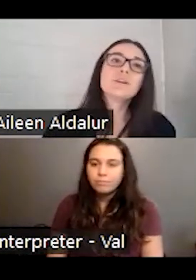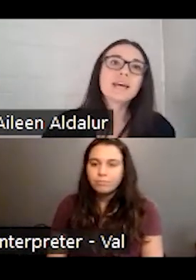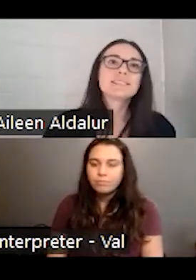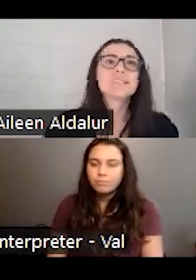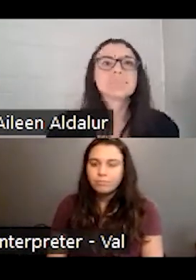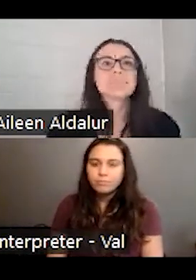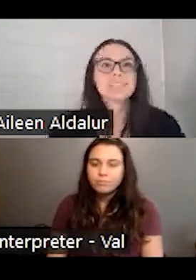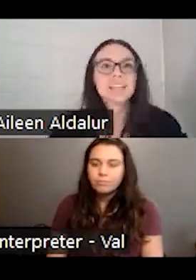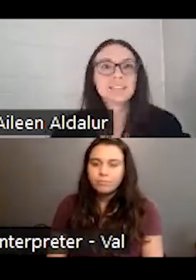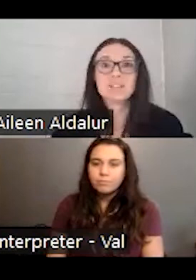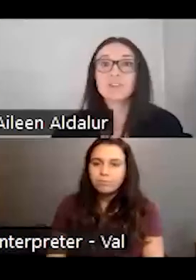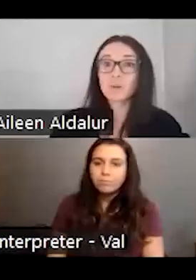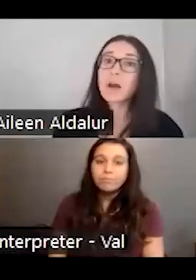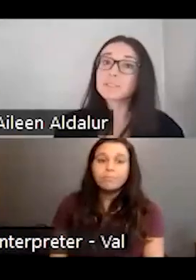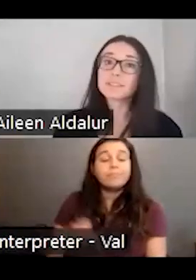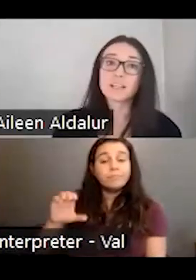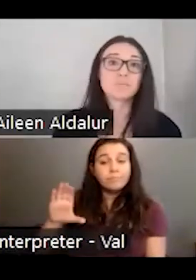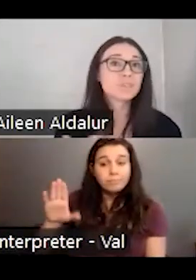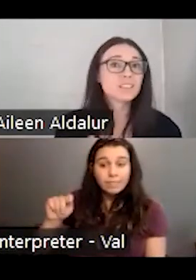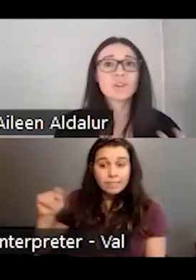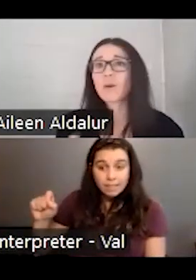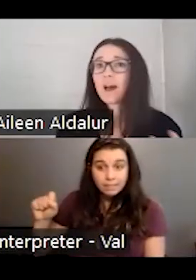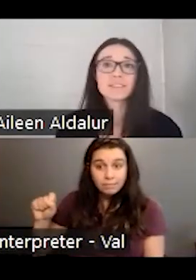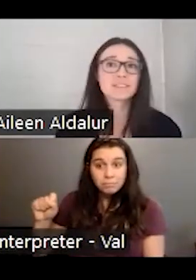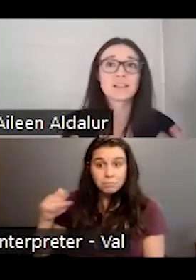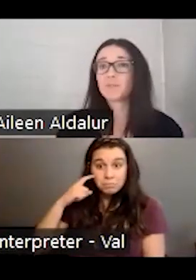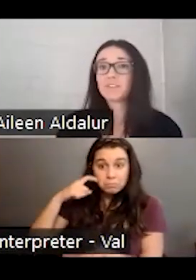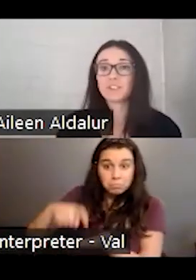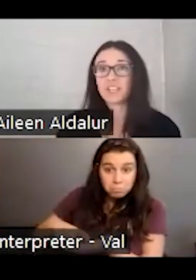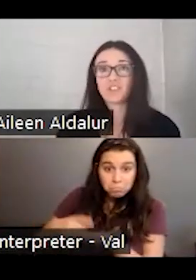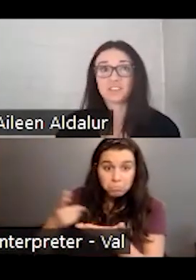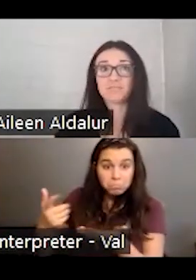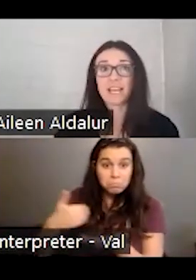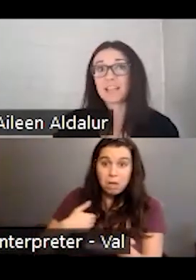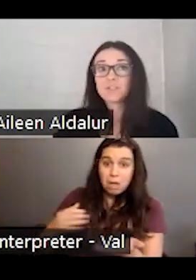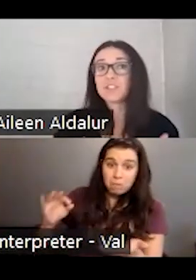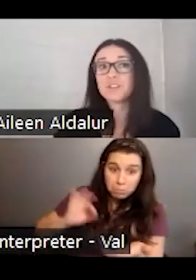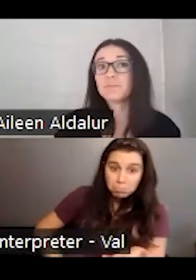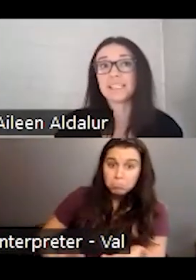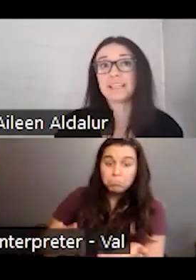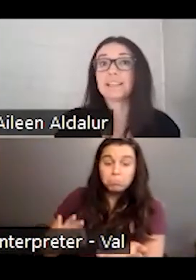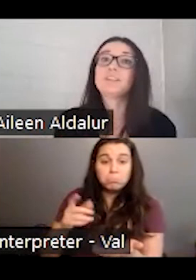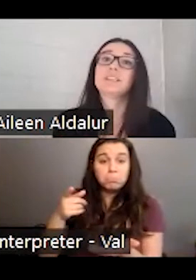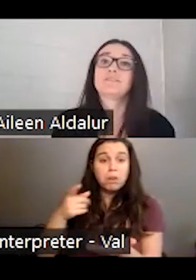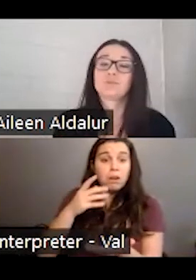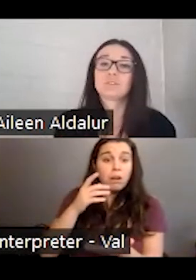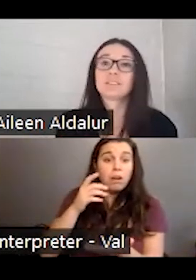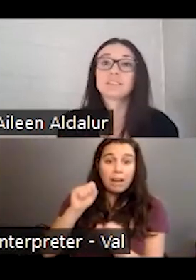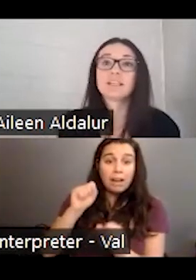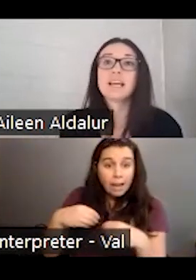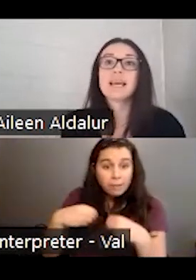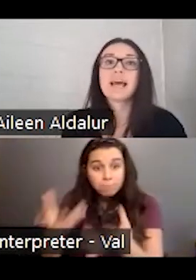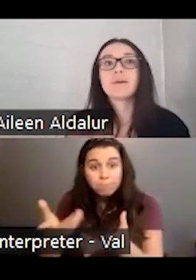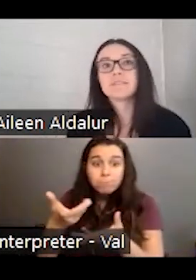So we know that CBT-TS is showing promise as a brief, low-cost telephone intervention that can increase treatment seeking in hearing